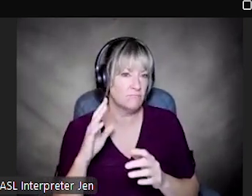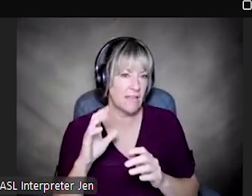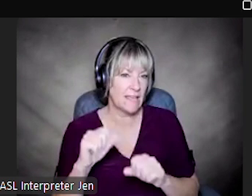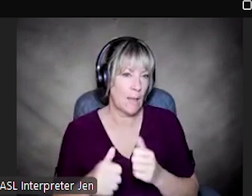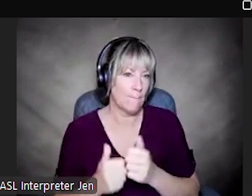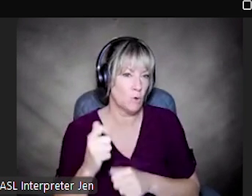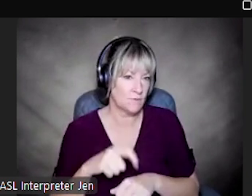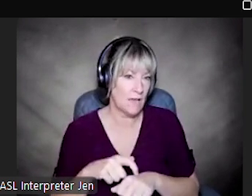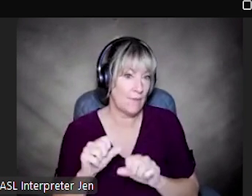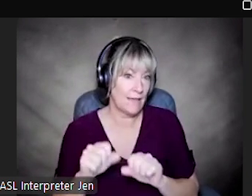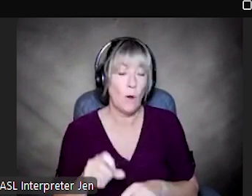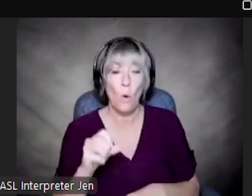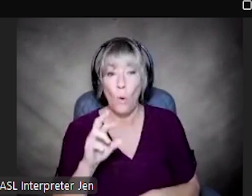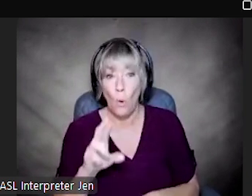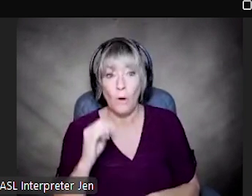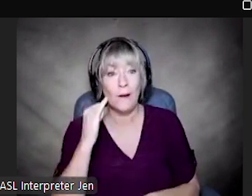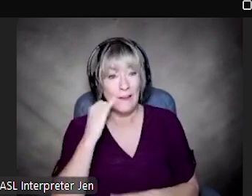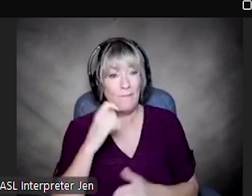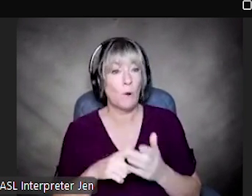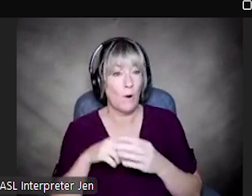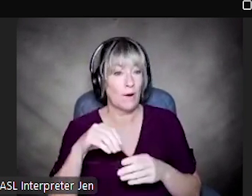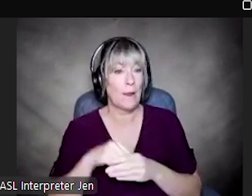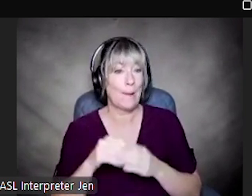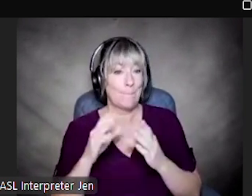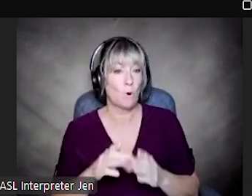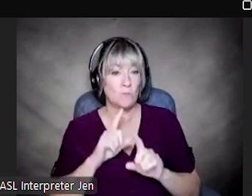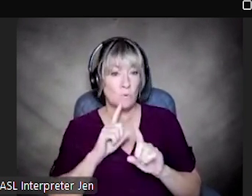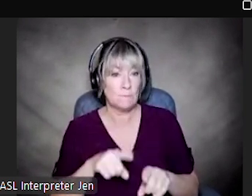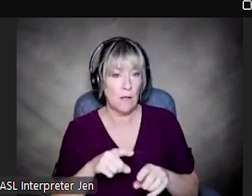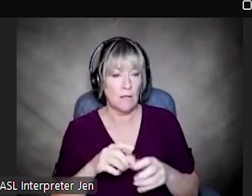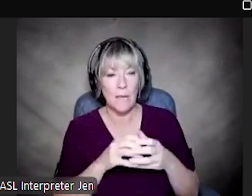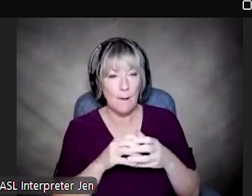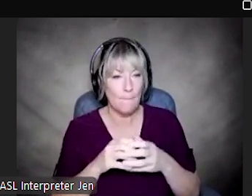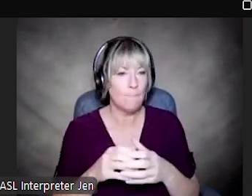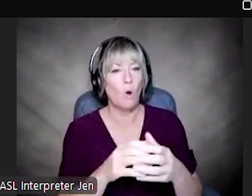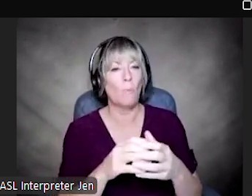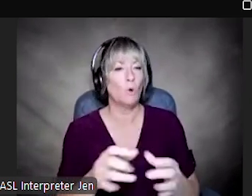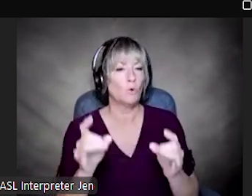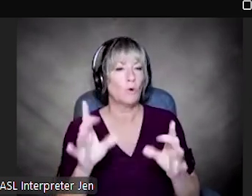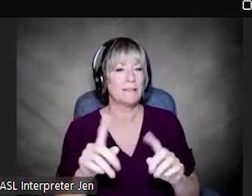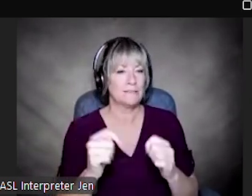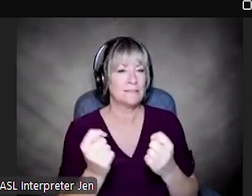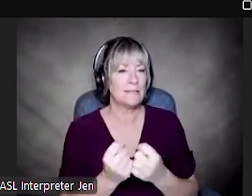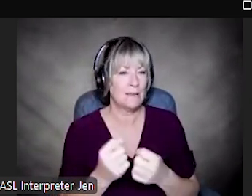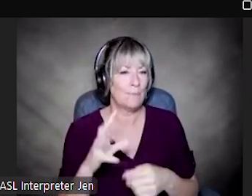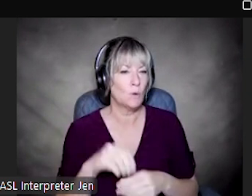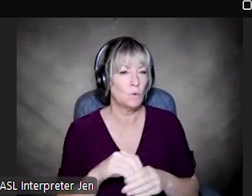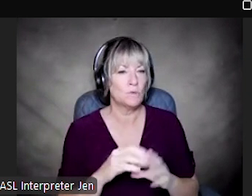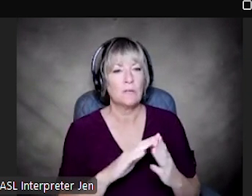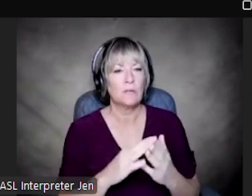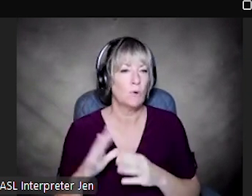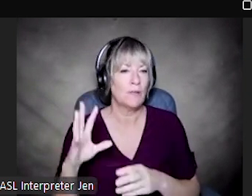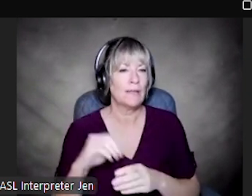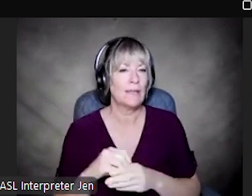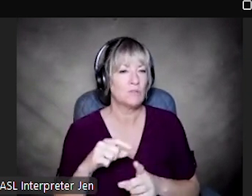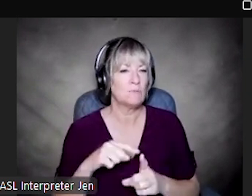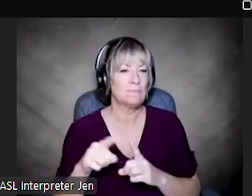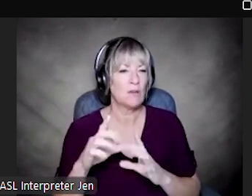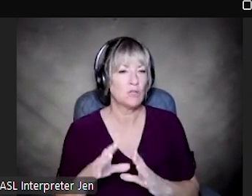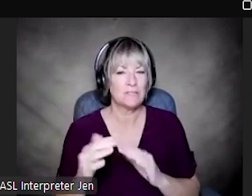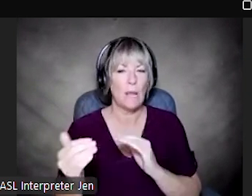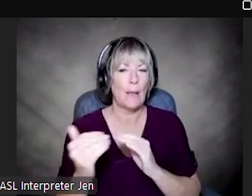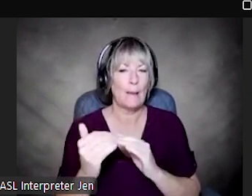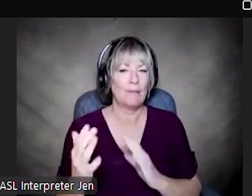time, or if an in-person response is needed, send a mobile crisis team made up of a community engagement specialist, usually a